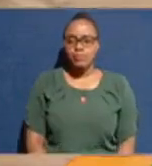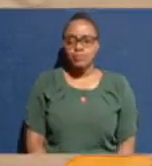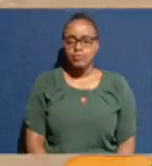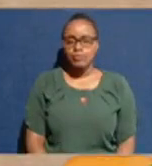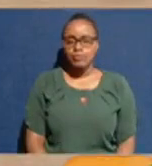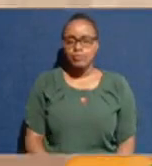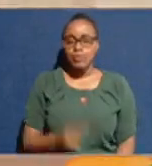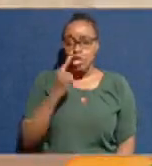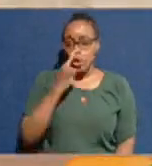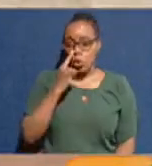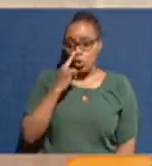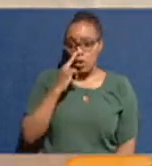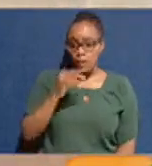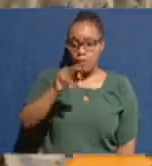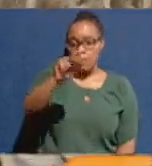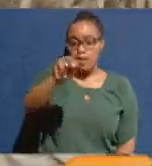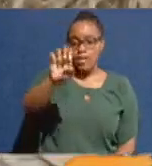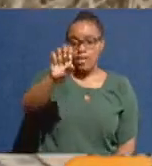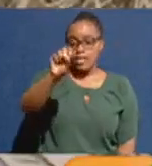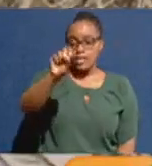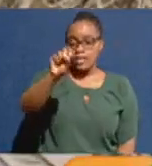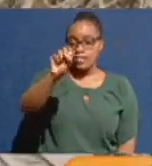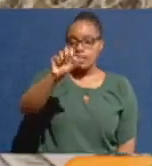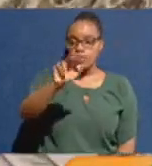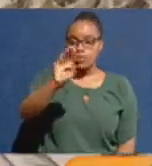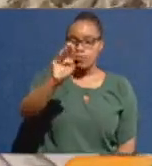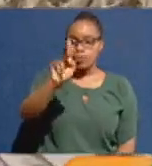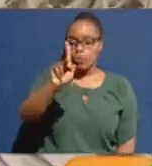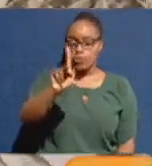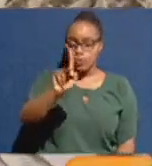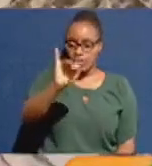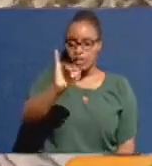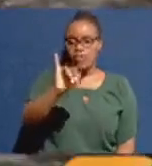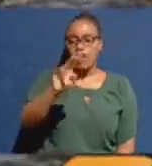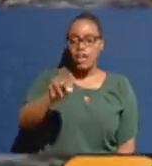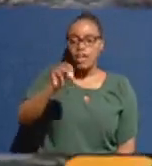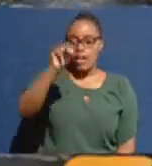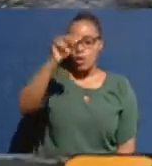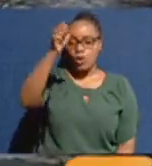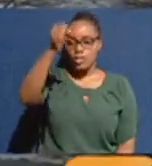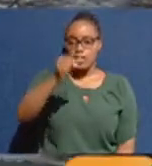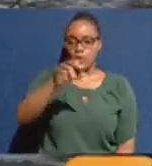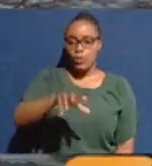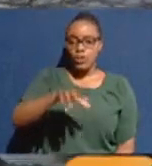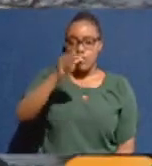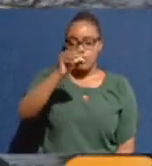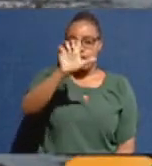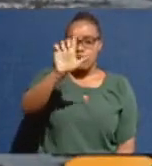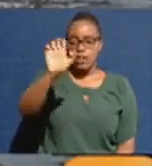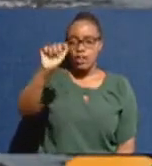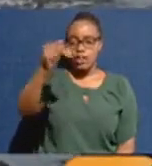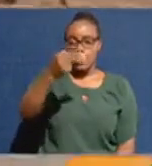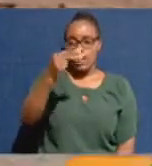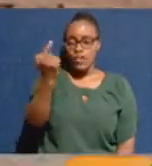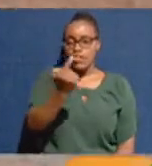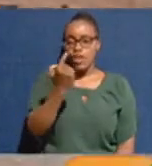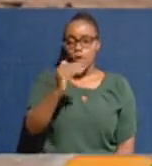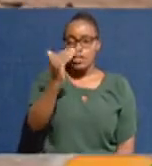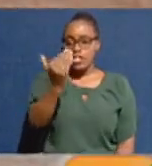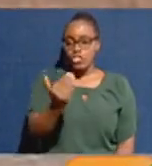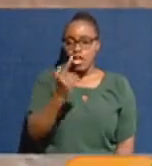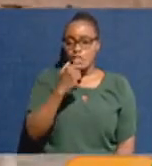At the home of Nesubuki Nasarian in Olchoro Orua, Narok South, we find Leana Ishauru. She is the only